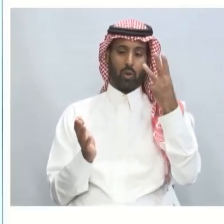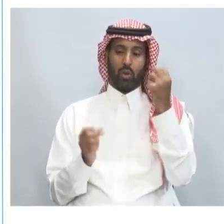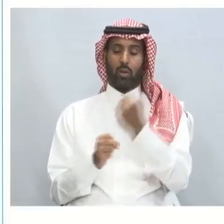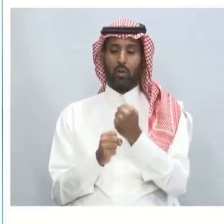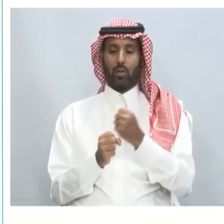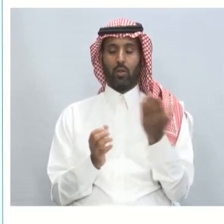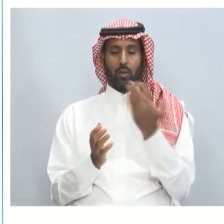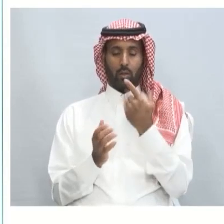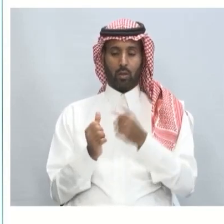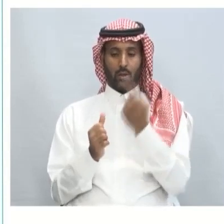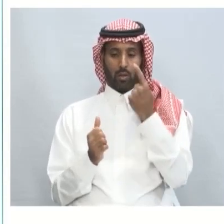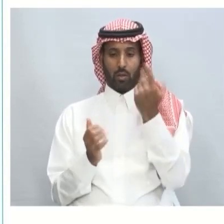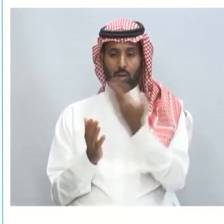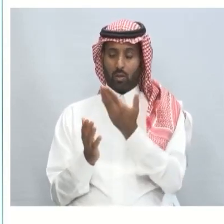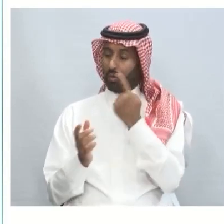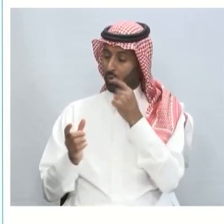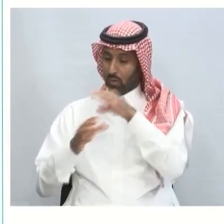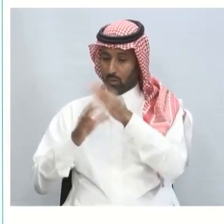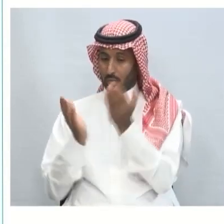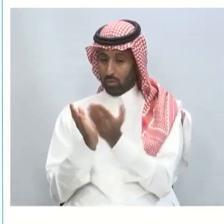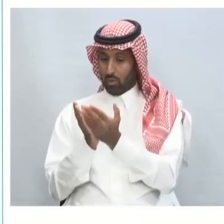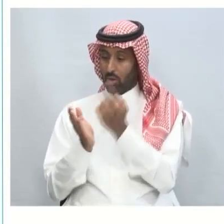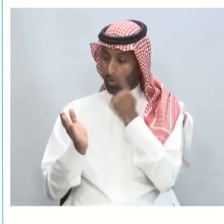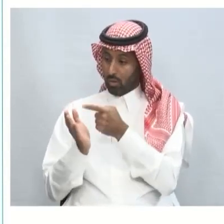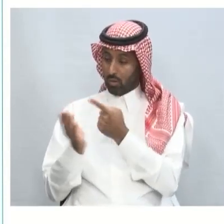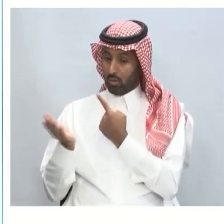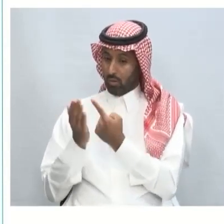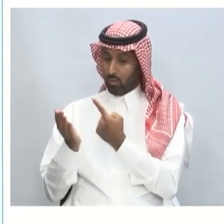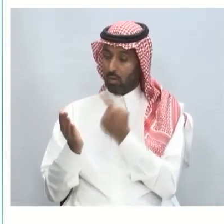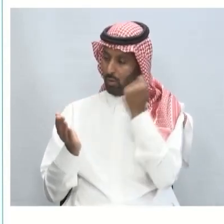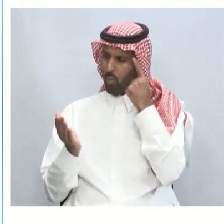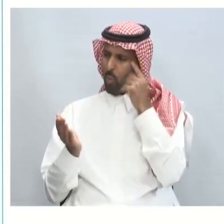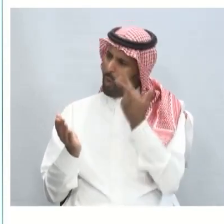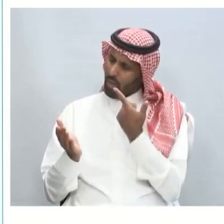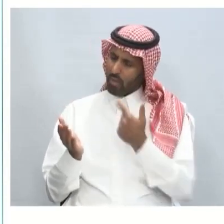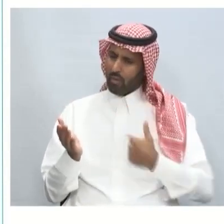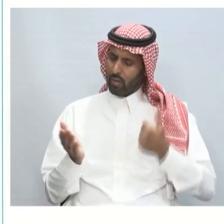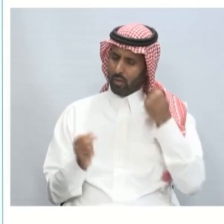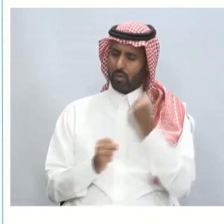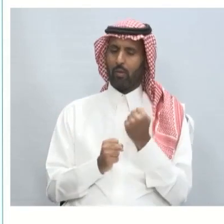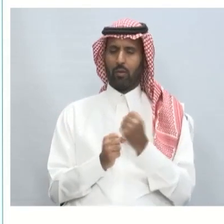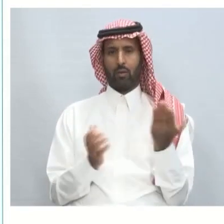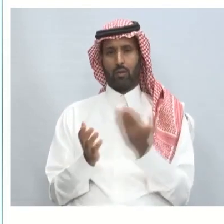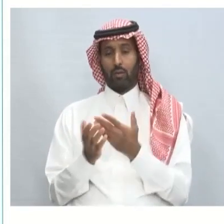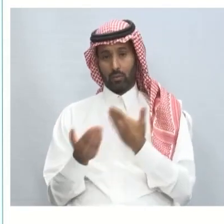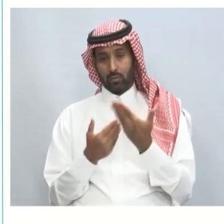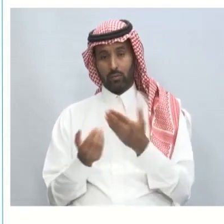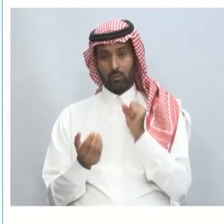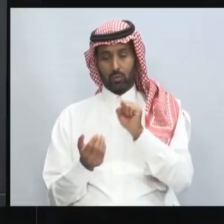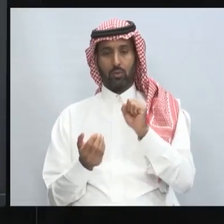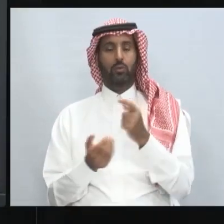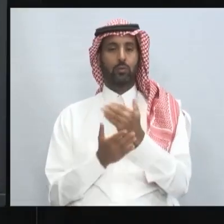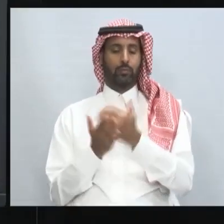jobs. Read the clues to your class. See if your classmates can guess the job. So try to create your